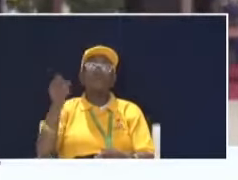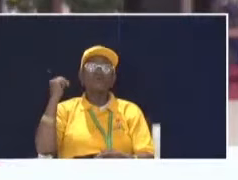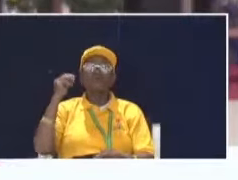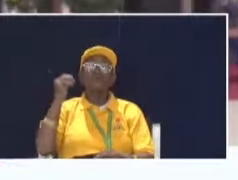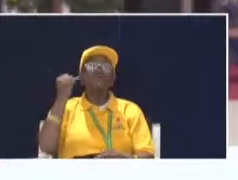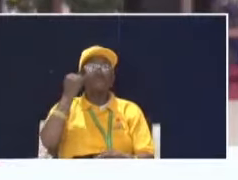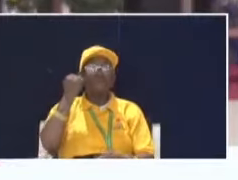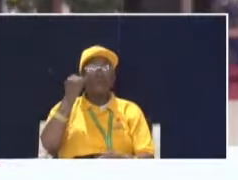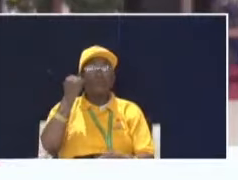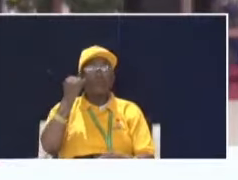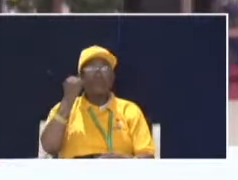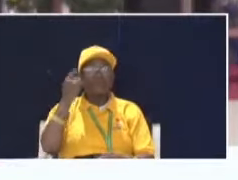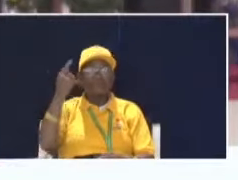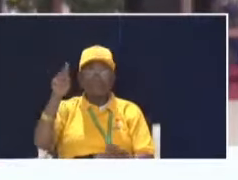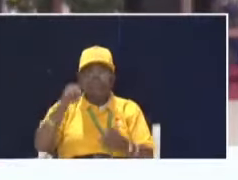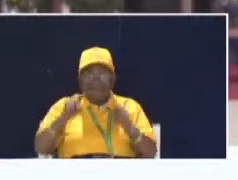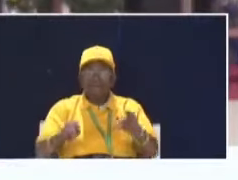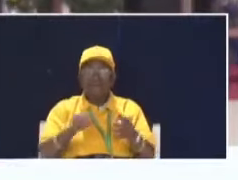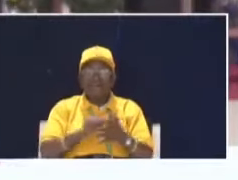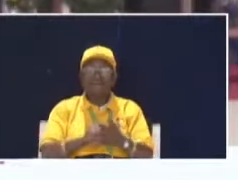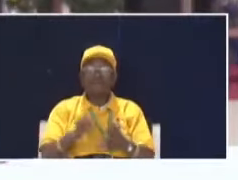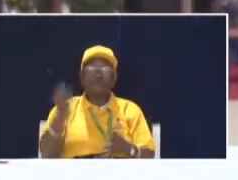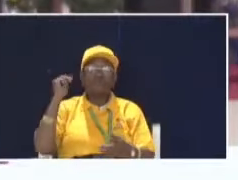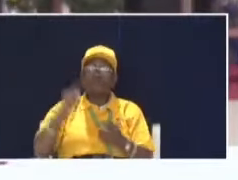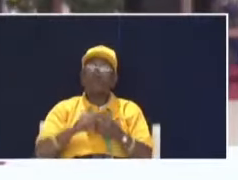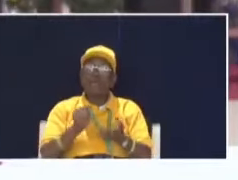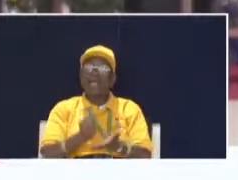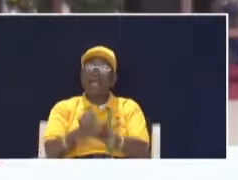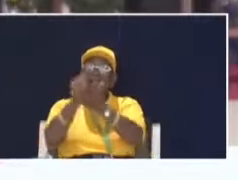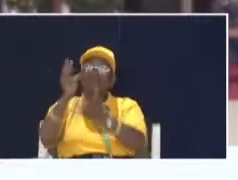help him forgot him.